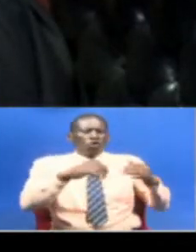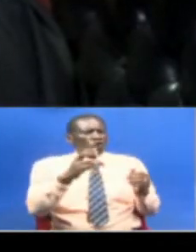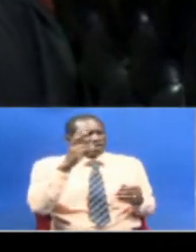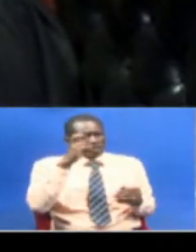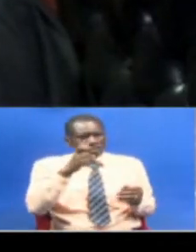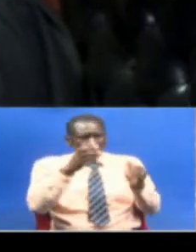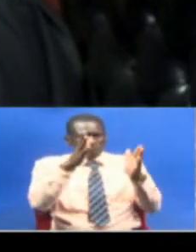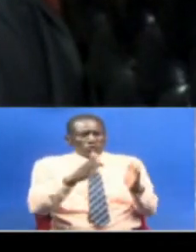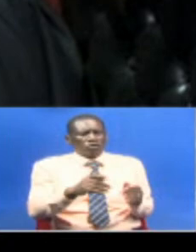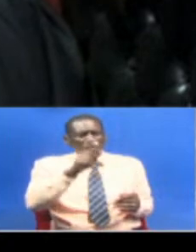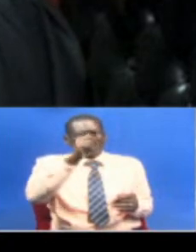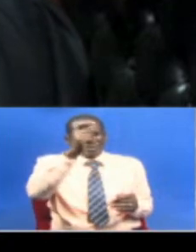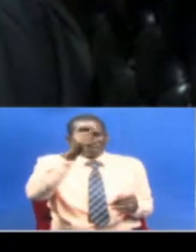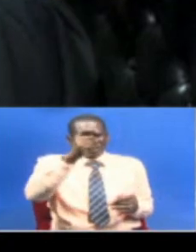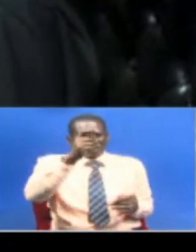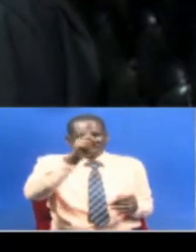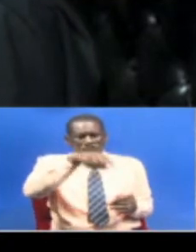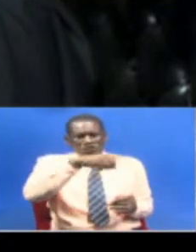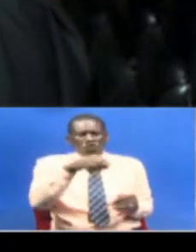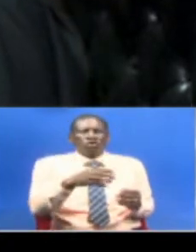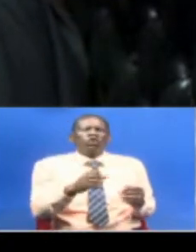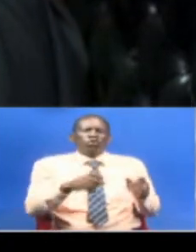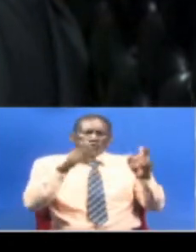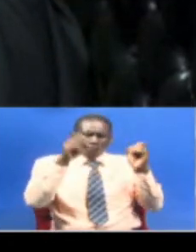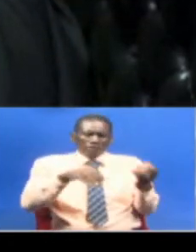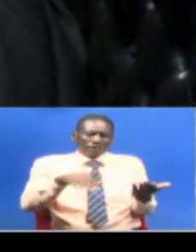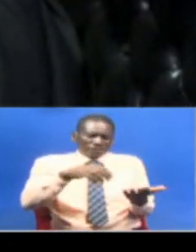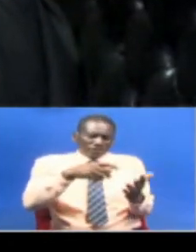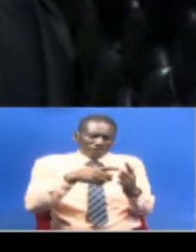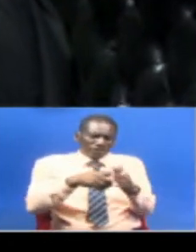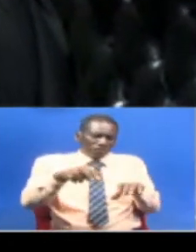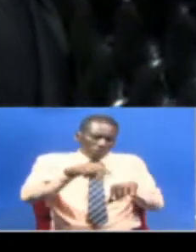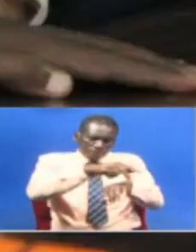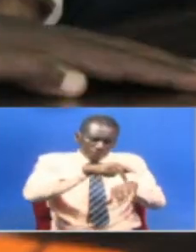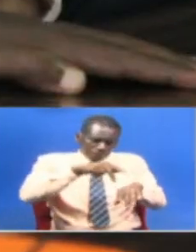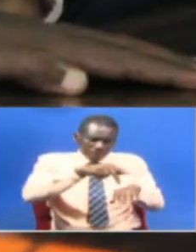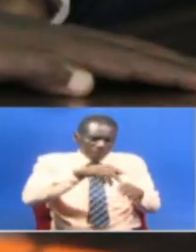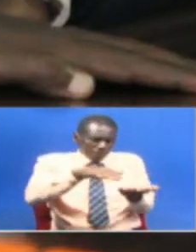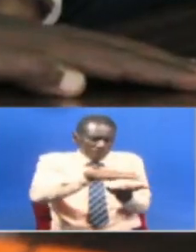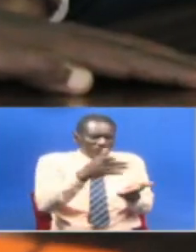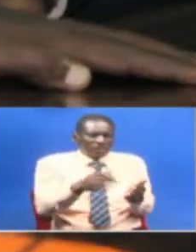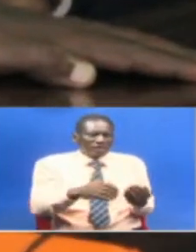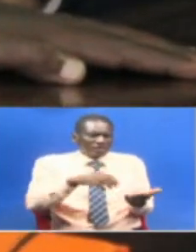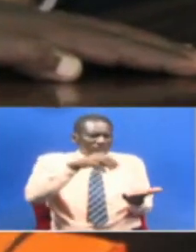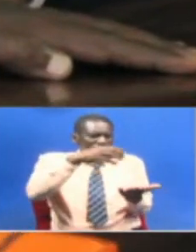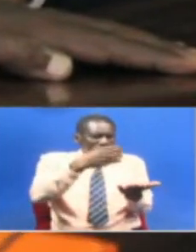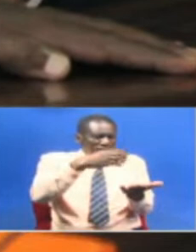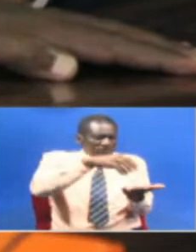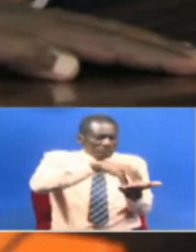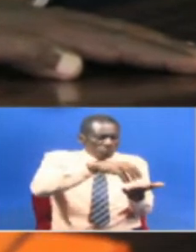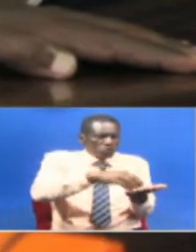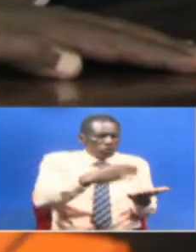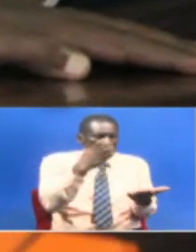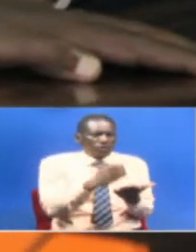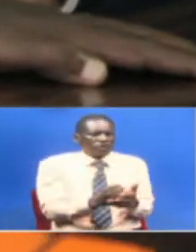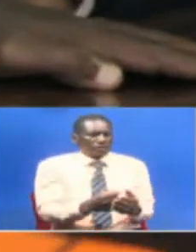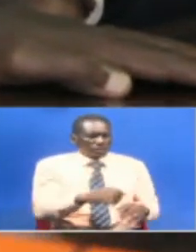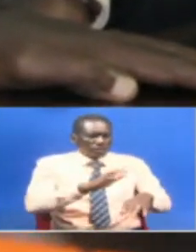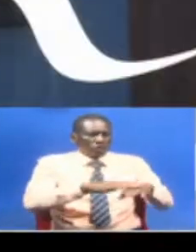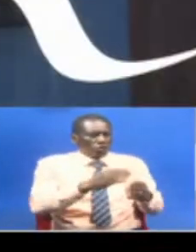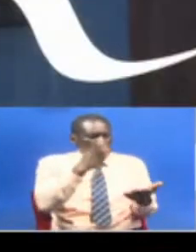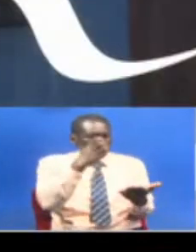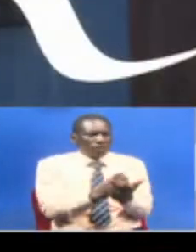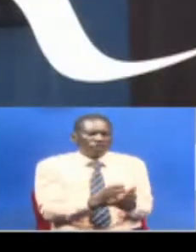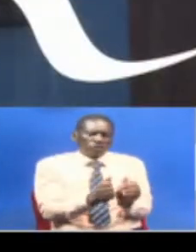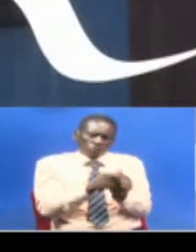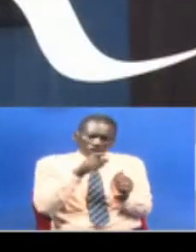is guilty. So we must start from the premise that circumstantial evidence is oftentimes very strong evidence, and on it